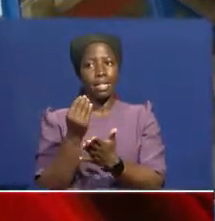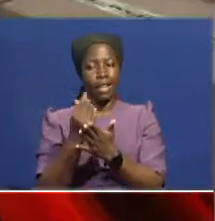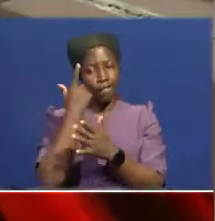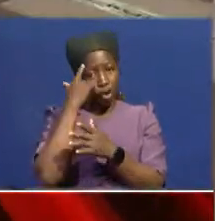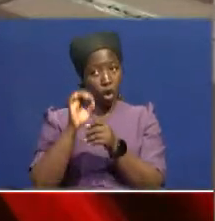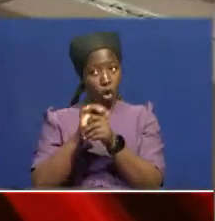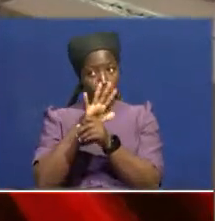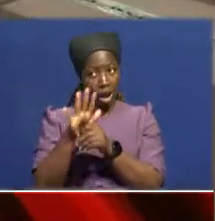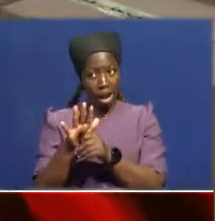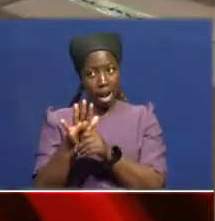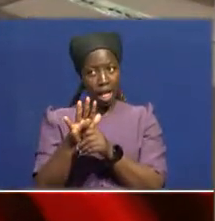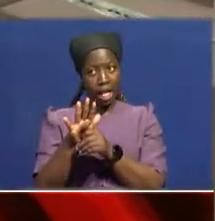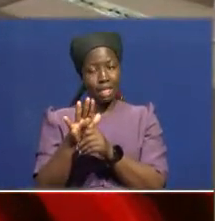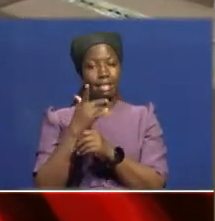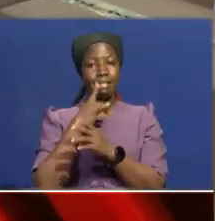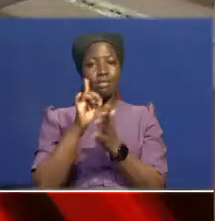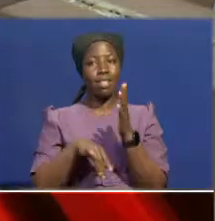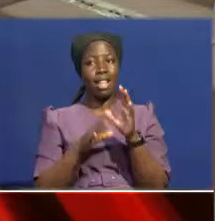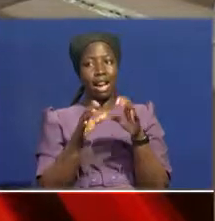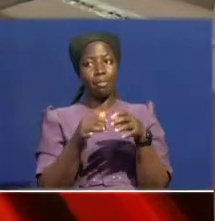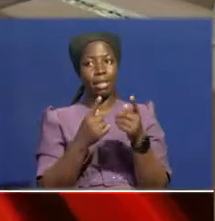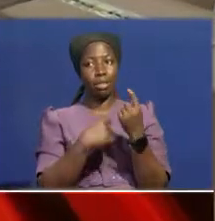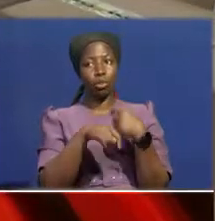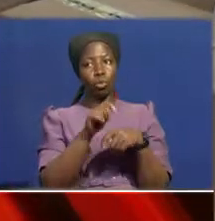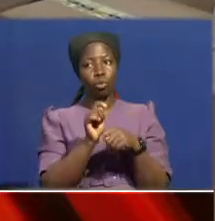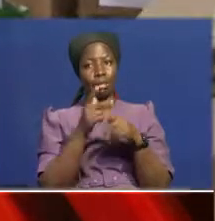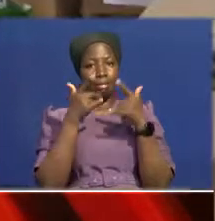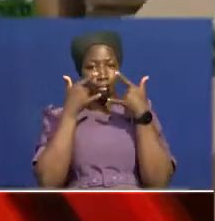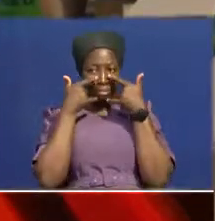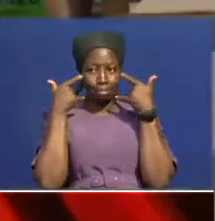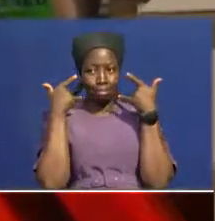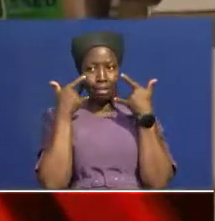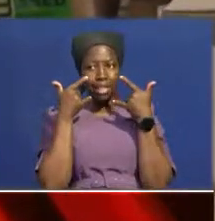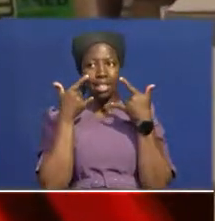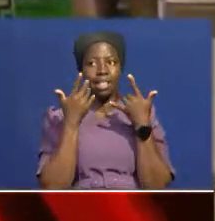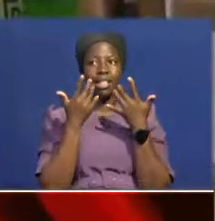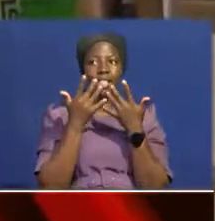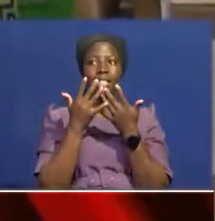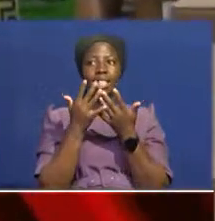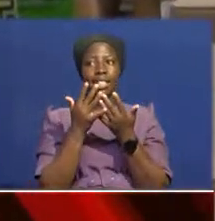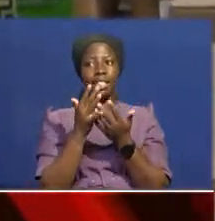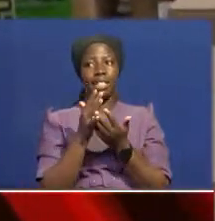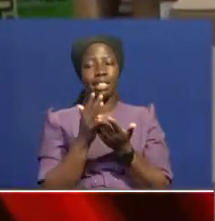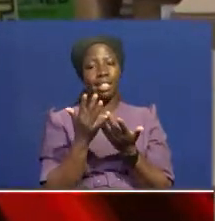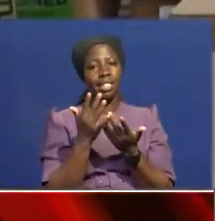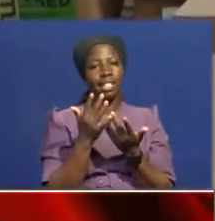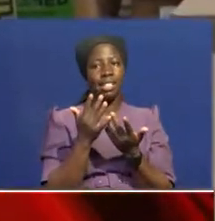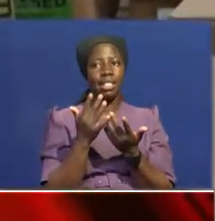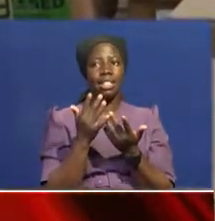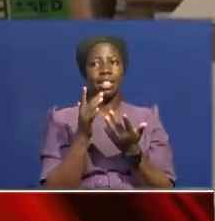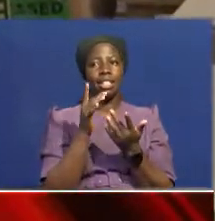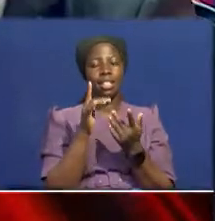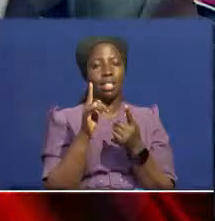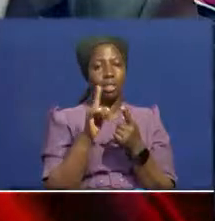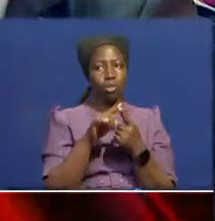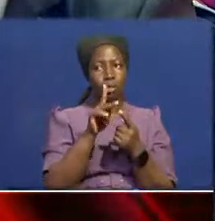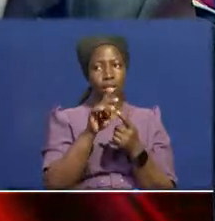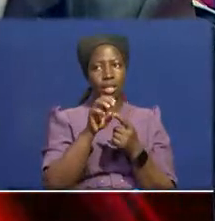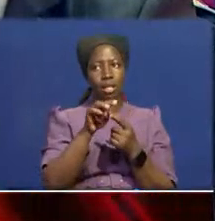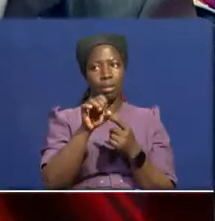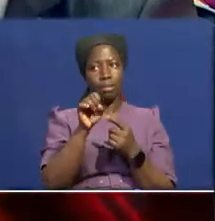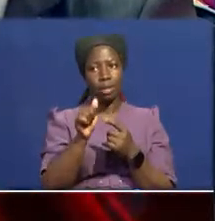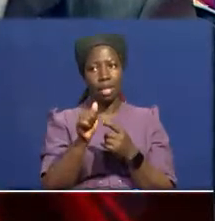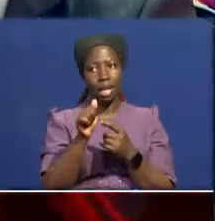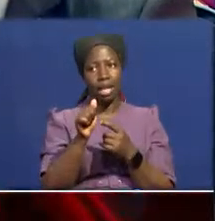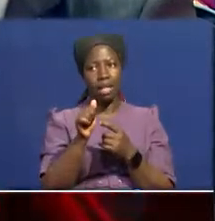exorbitantly sold face masks and surgical masks to the Kenya Medical Supplies Authority, KEMSA, between March and July 2020, return the